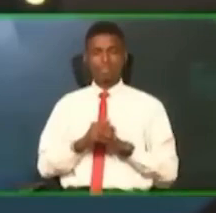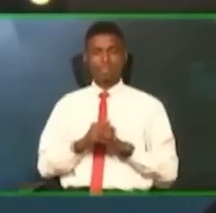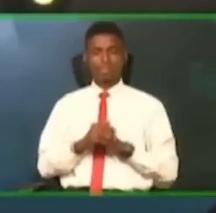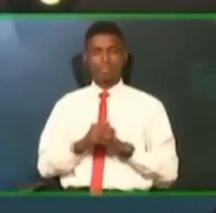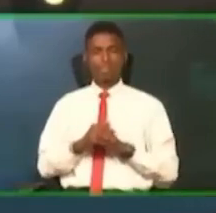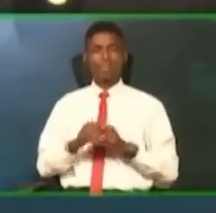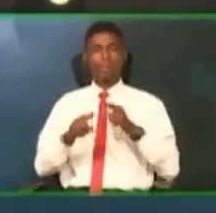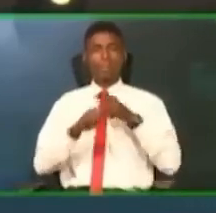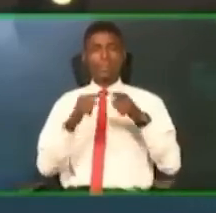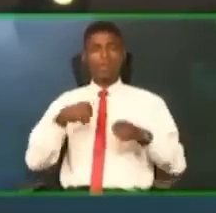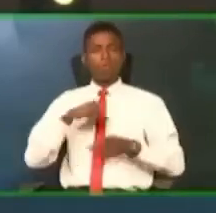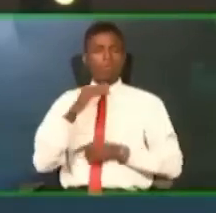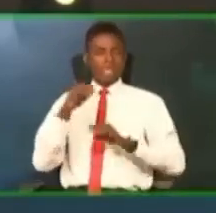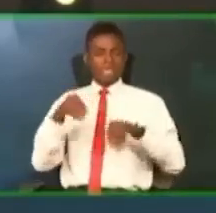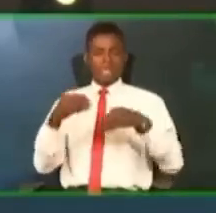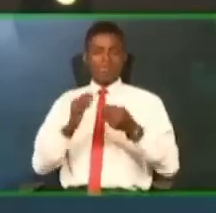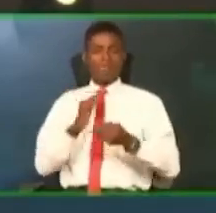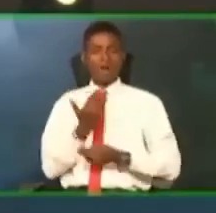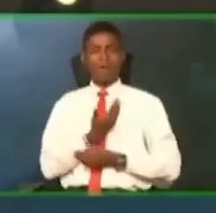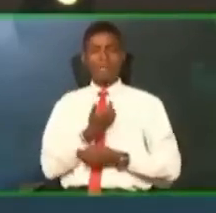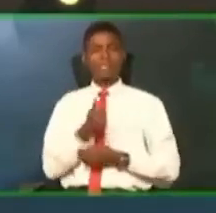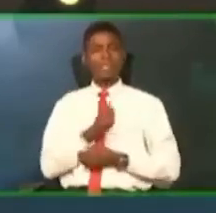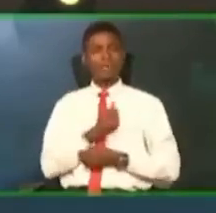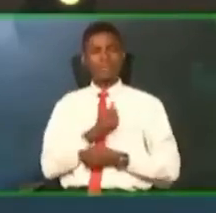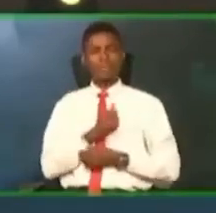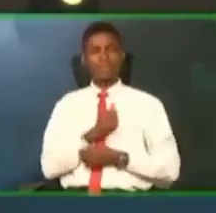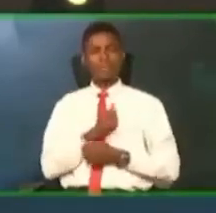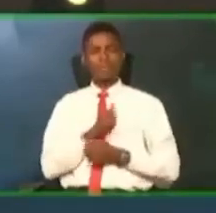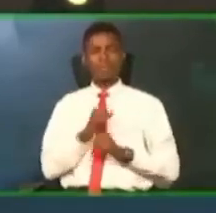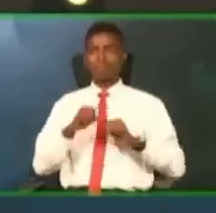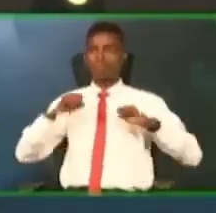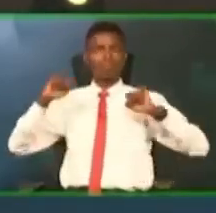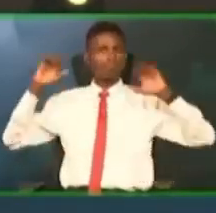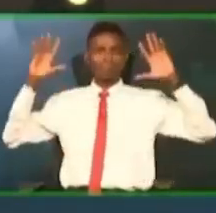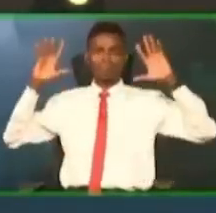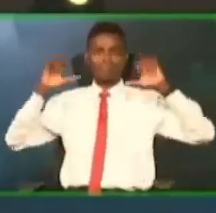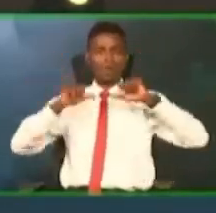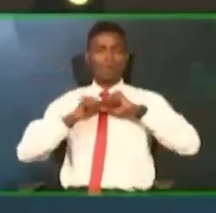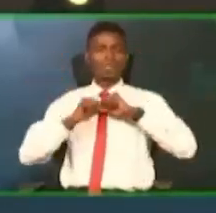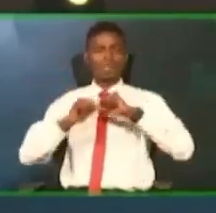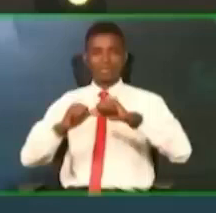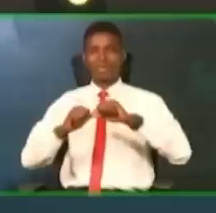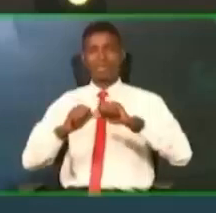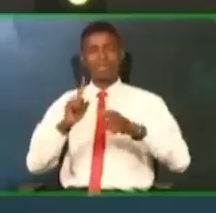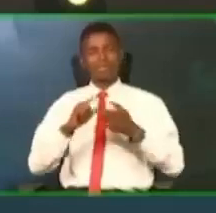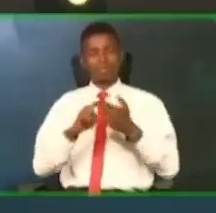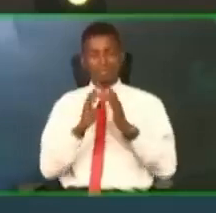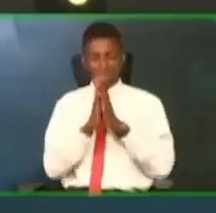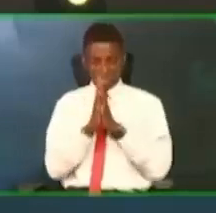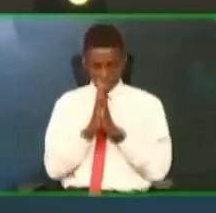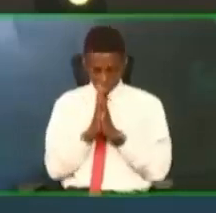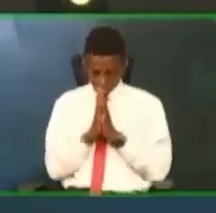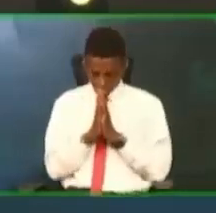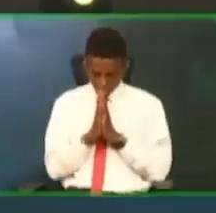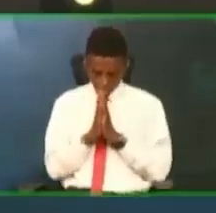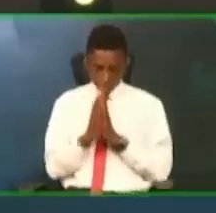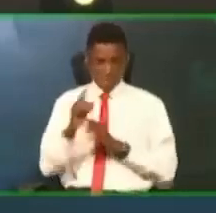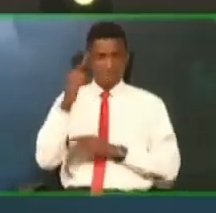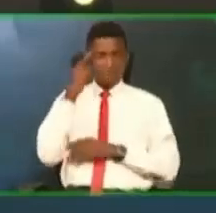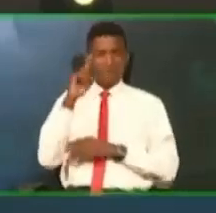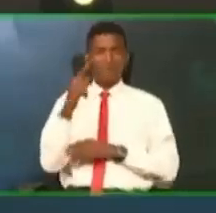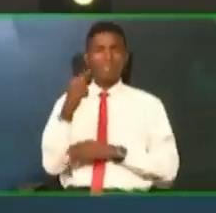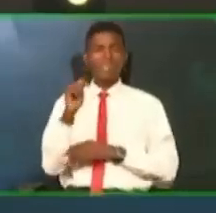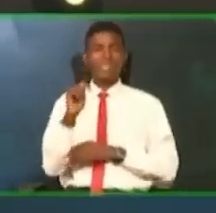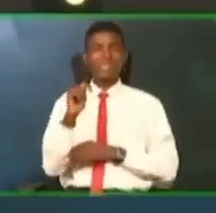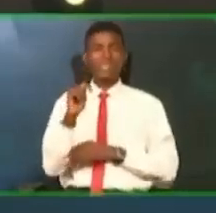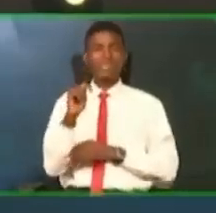But we will give ourselves continually, Acts chapter 6 and verse 4, to prayer for the